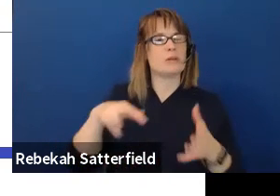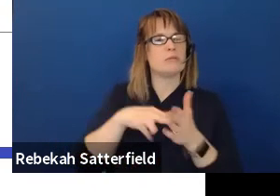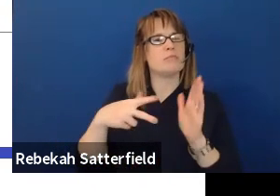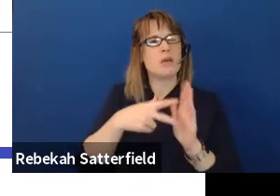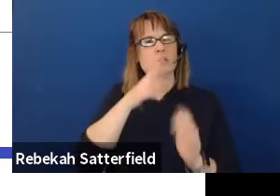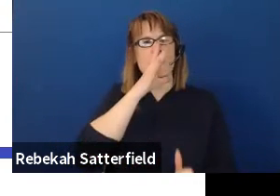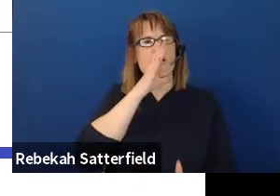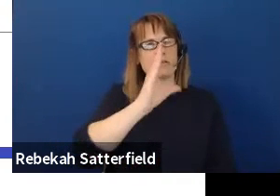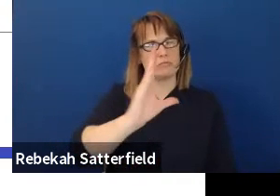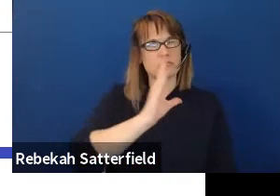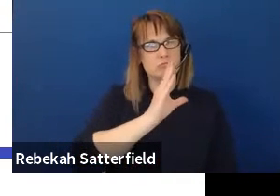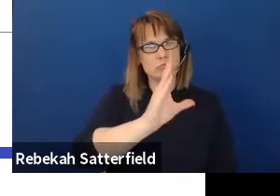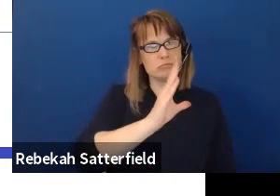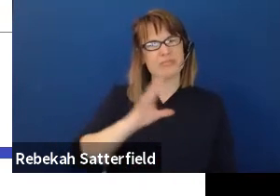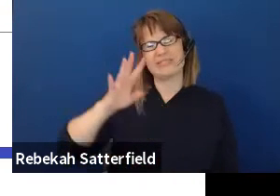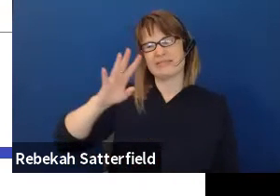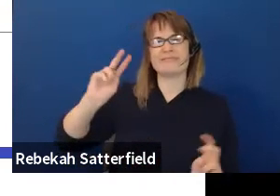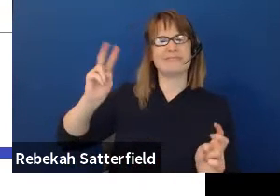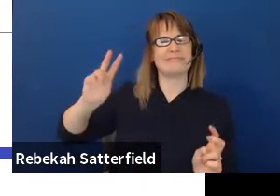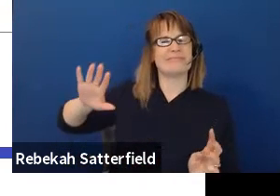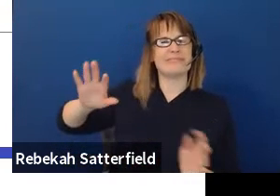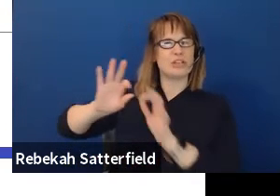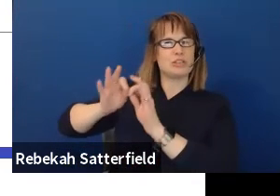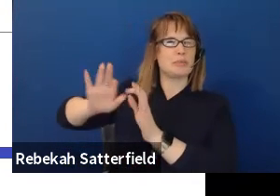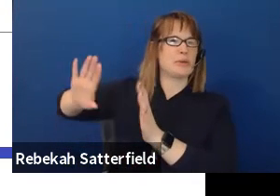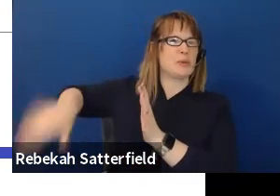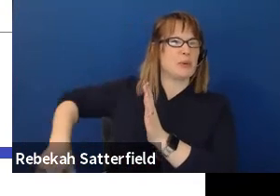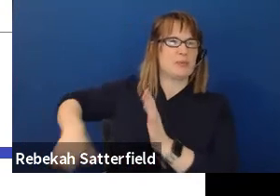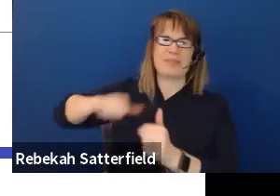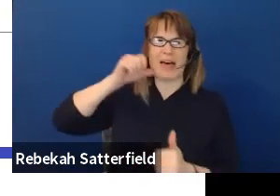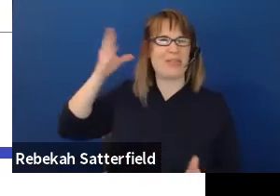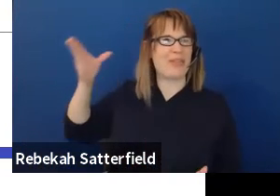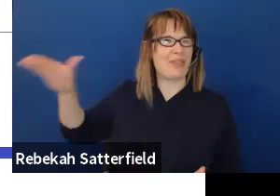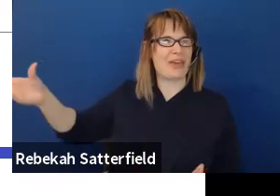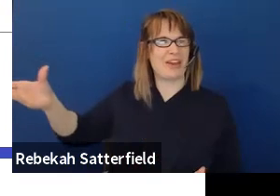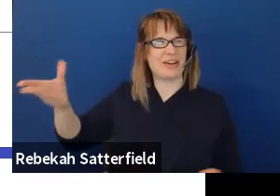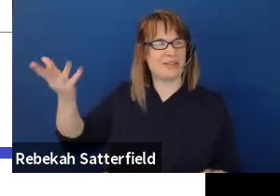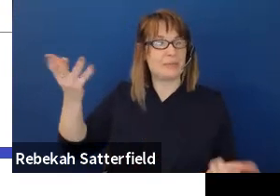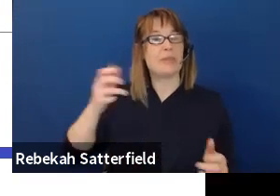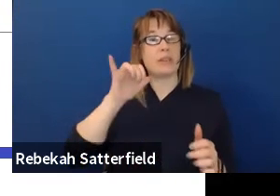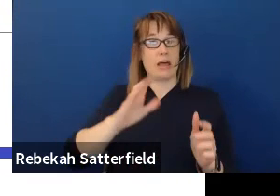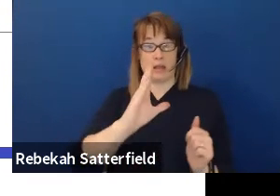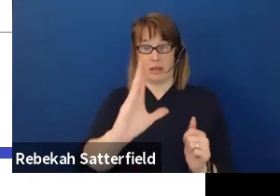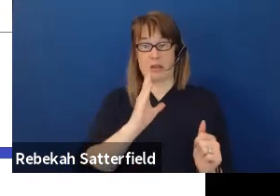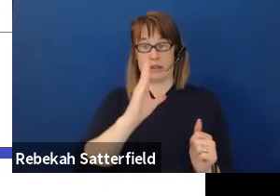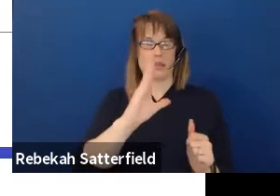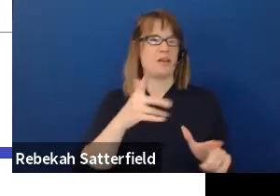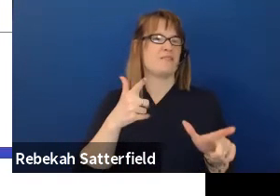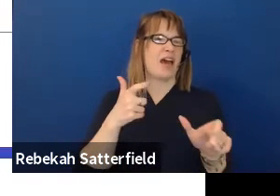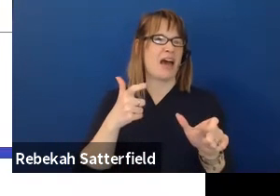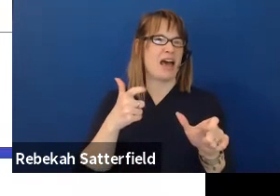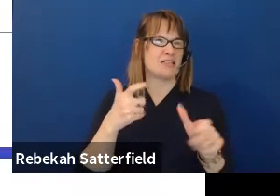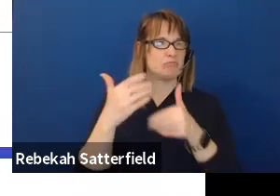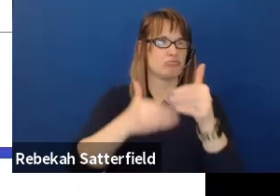interpreter were not present. Faster, more efficient pace is achieved by doing this. Instead of